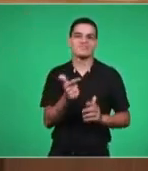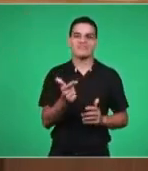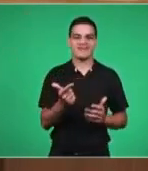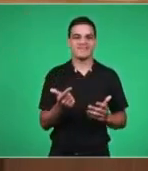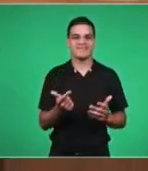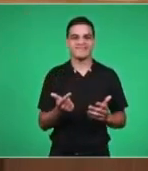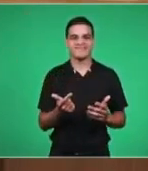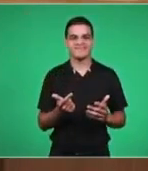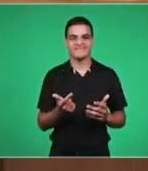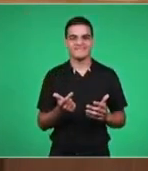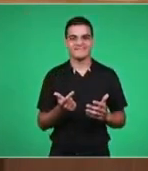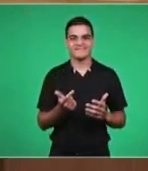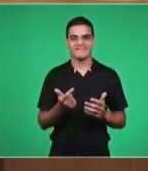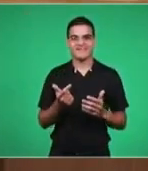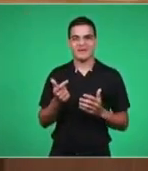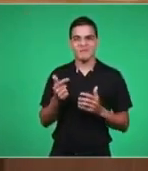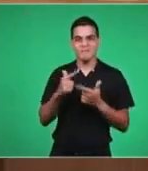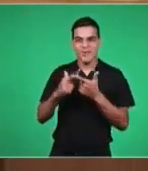contradict it.